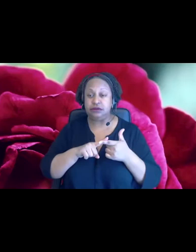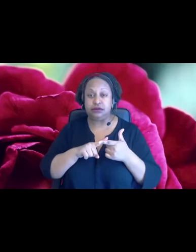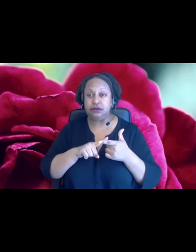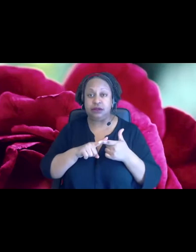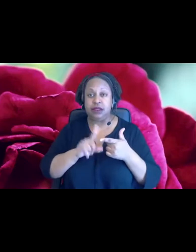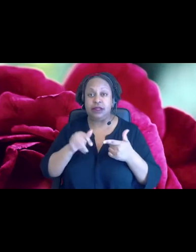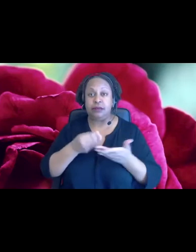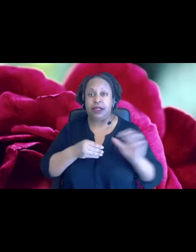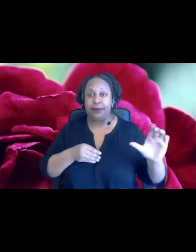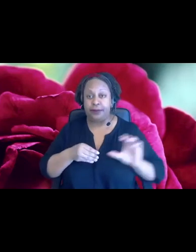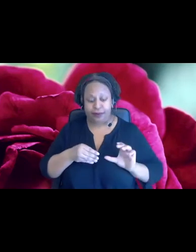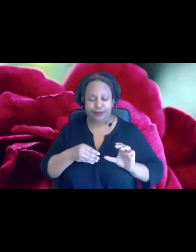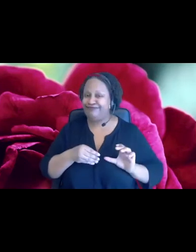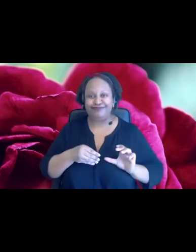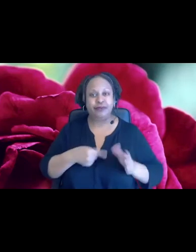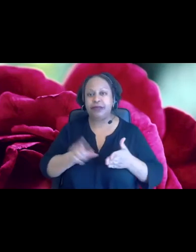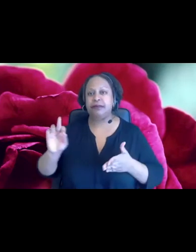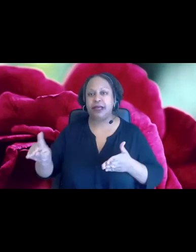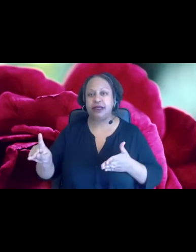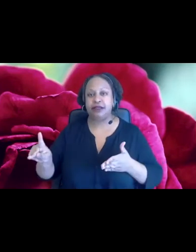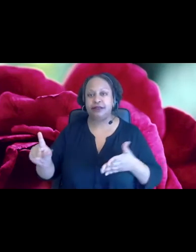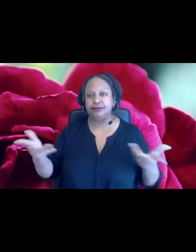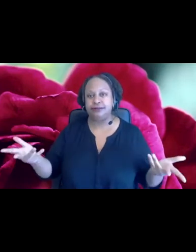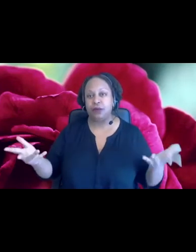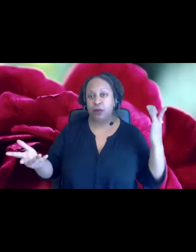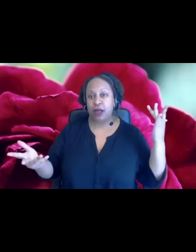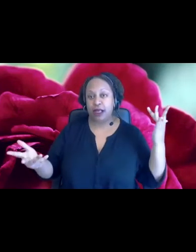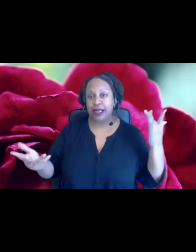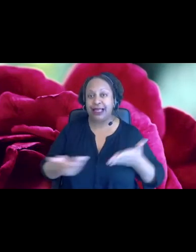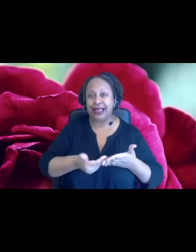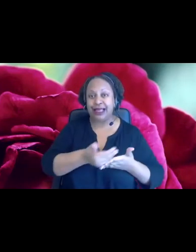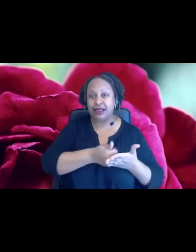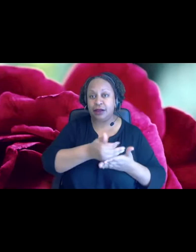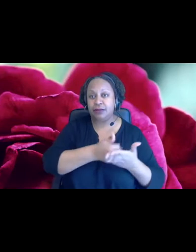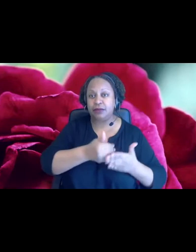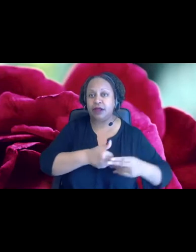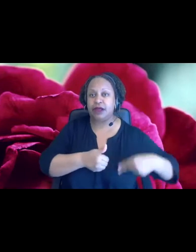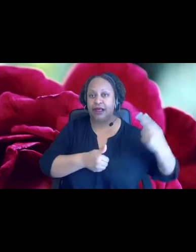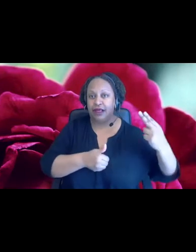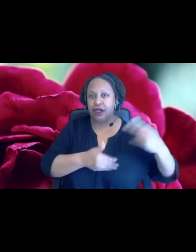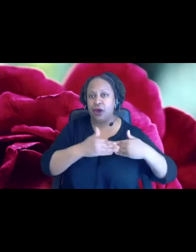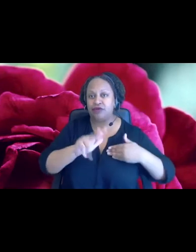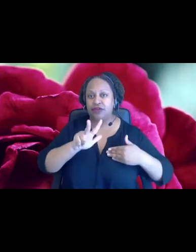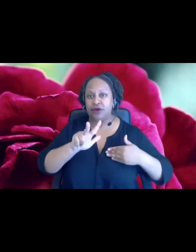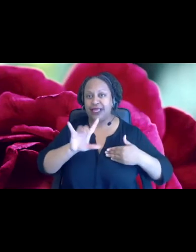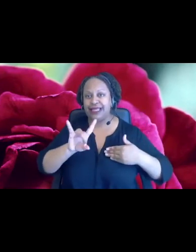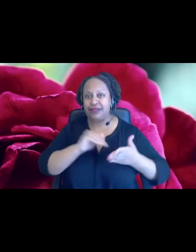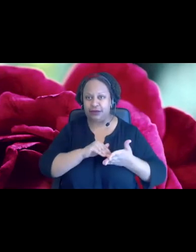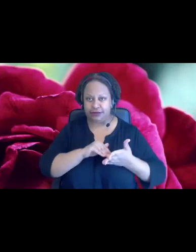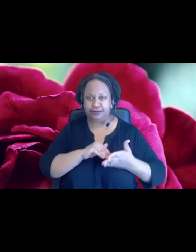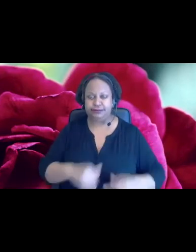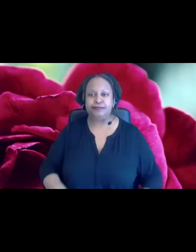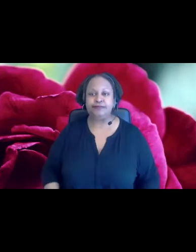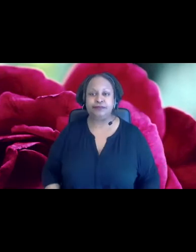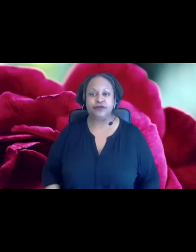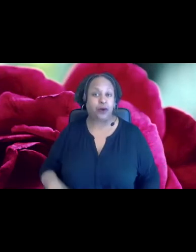eventually becomes repayable because your net income exceeds $38,000. So